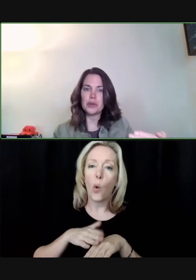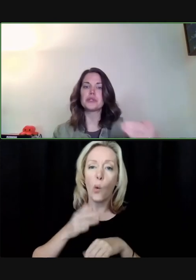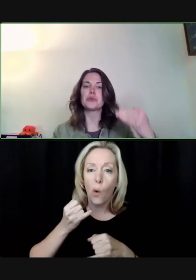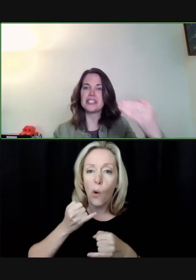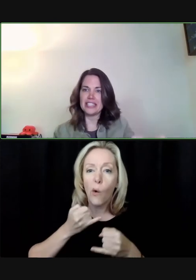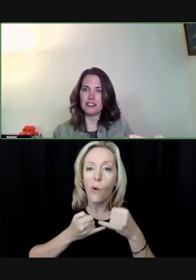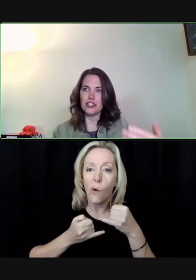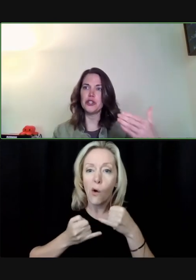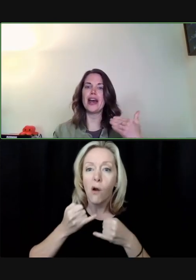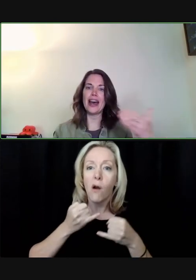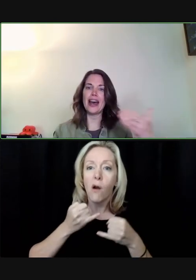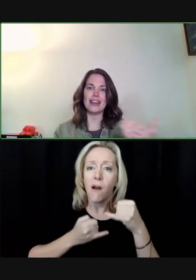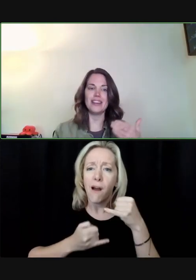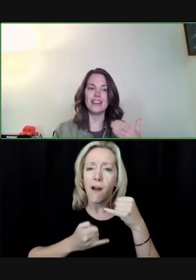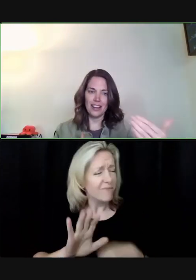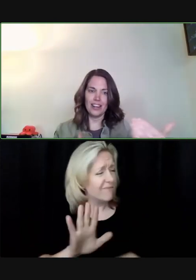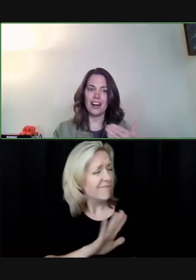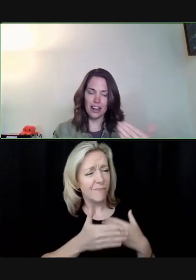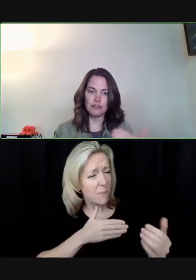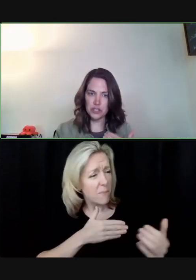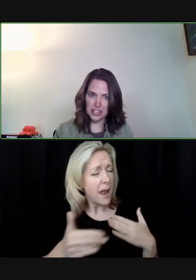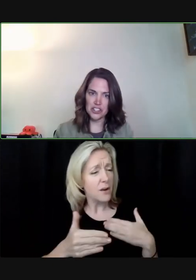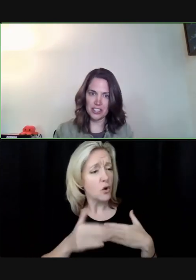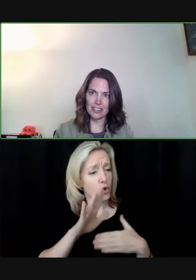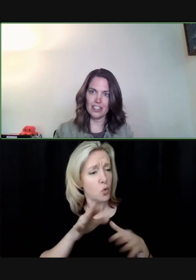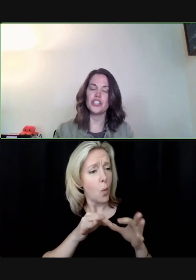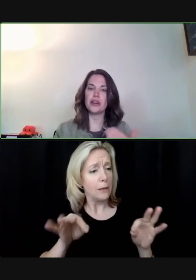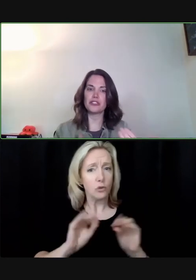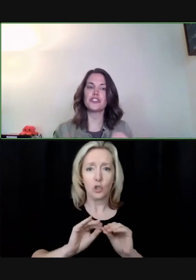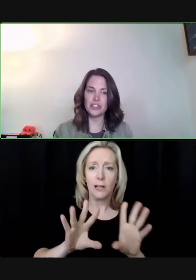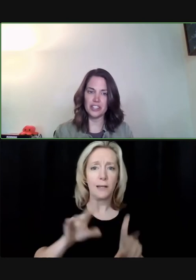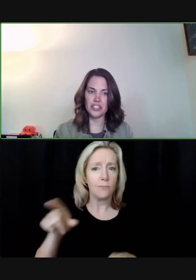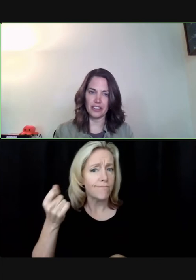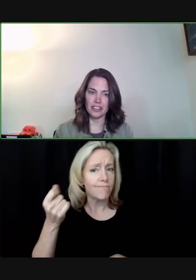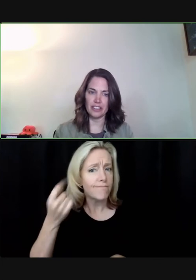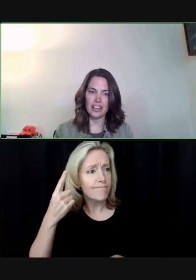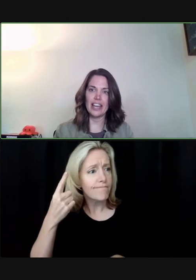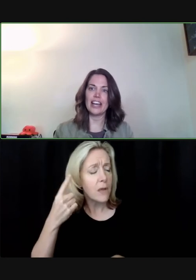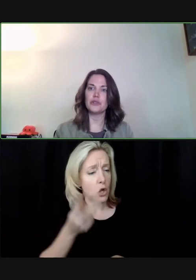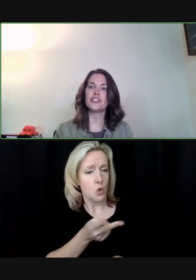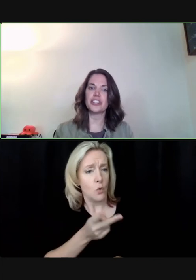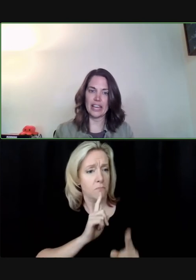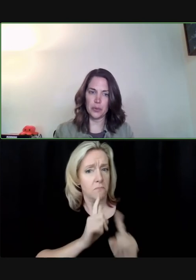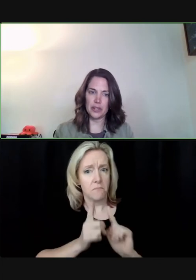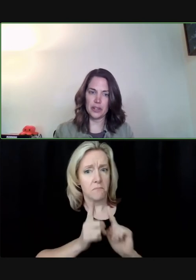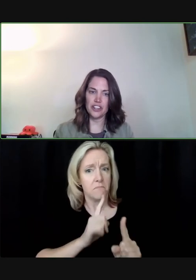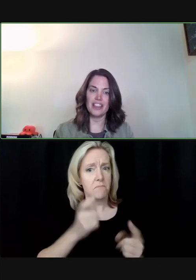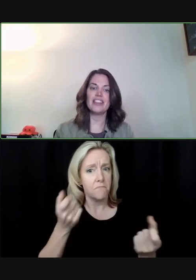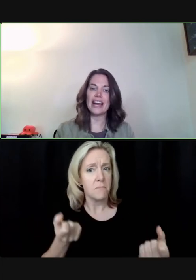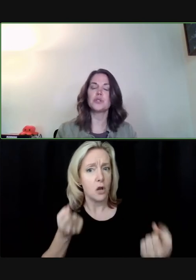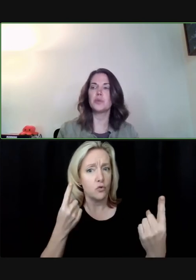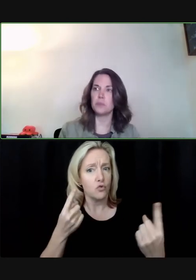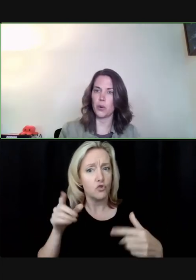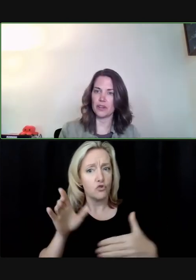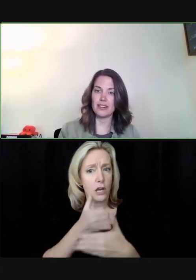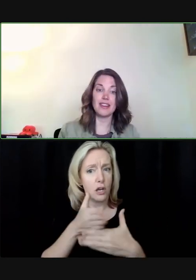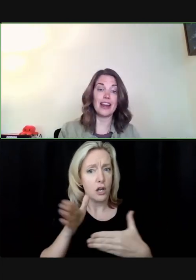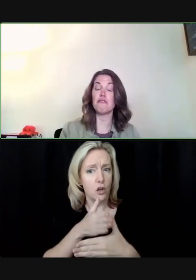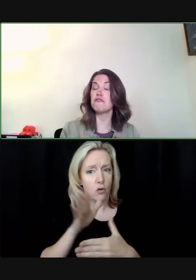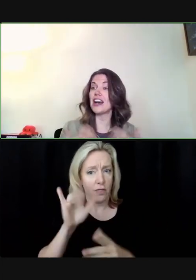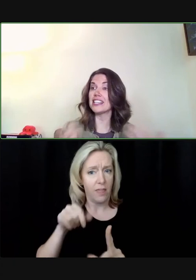that teacher was received. You had a conversation, you understood each other, and you shared language. That's